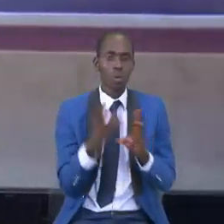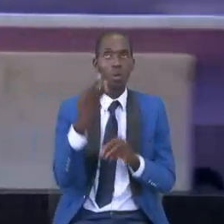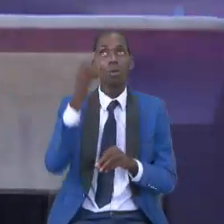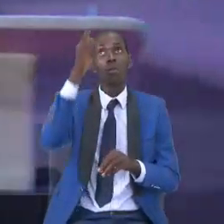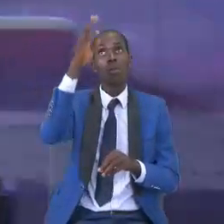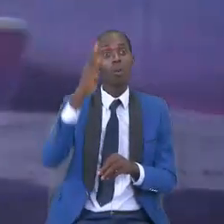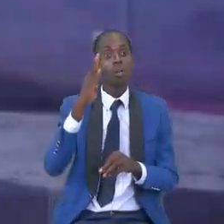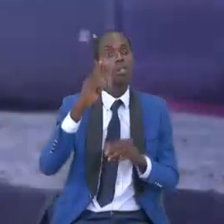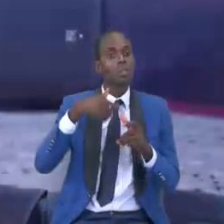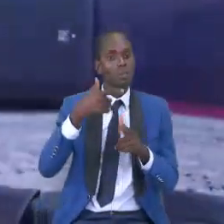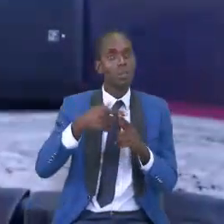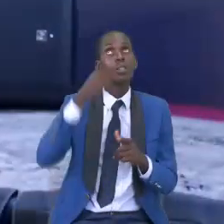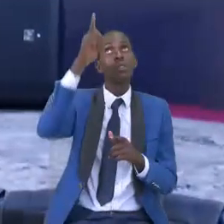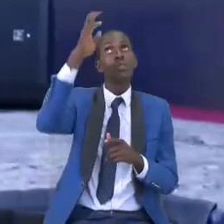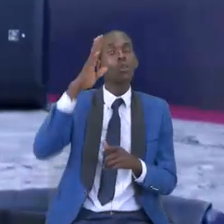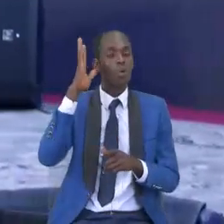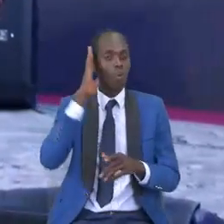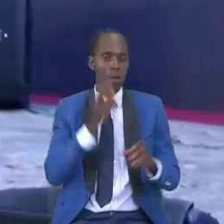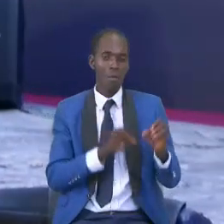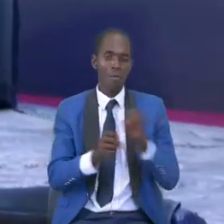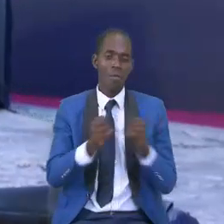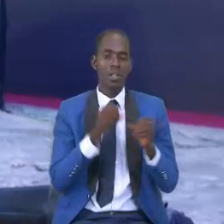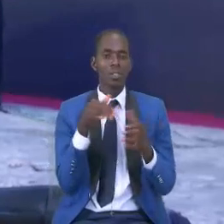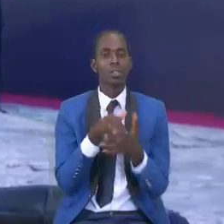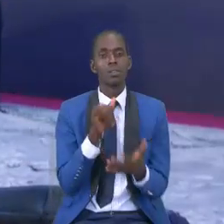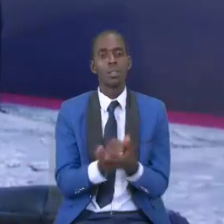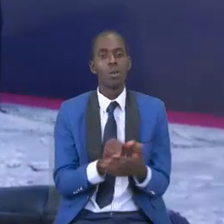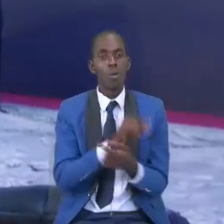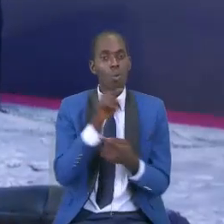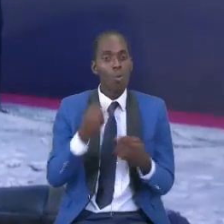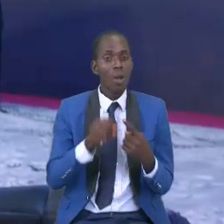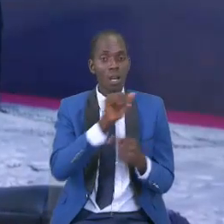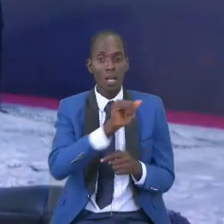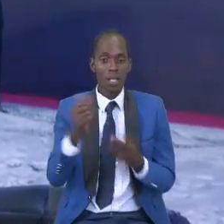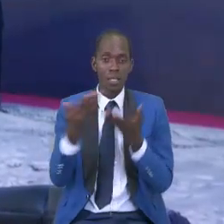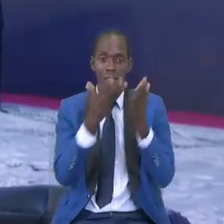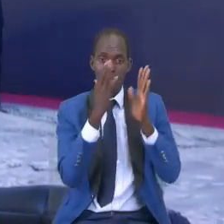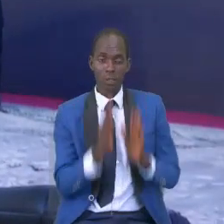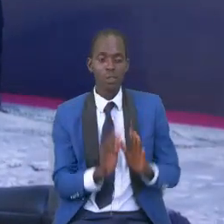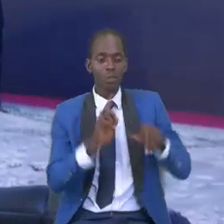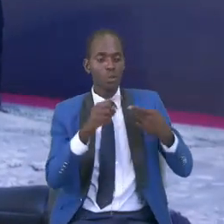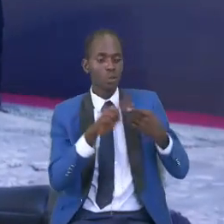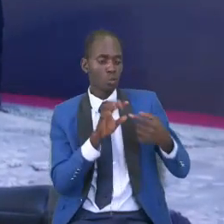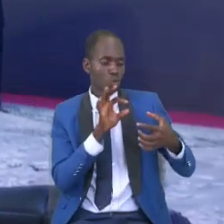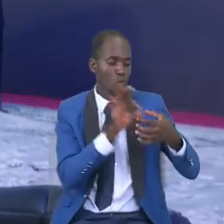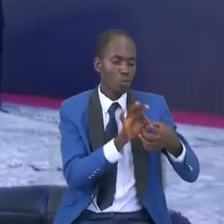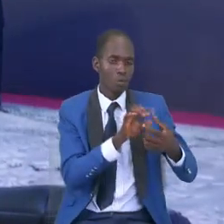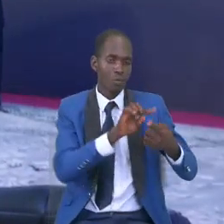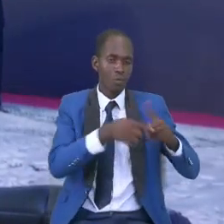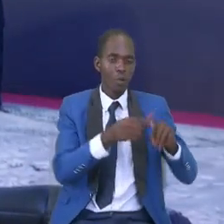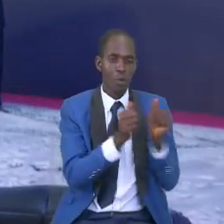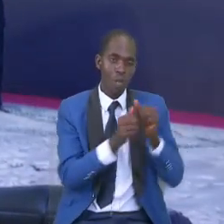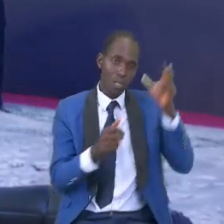will fight against that. When his servant goes to make friends with Satan,